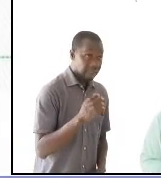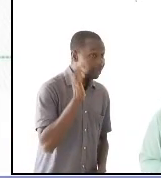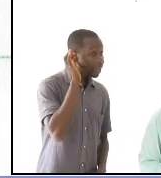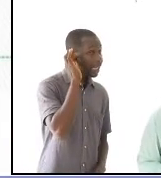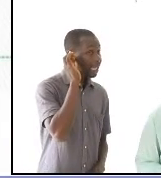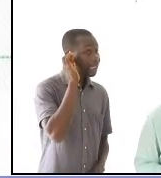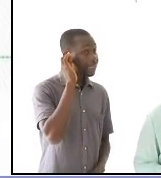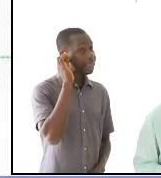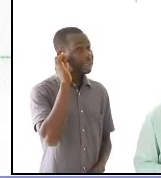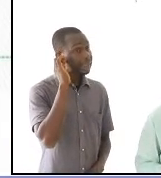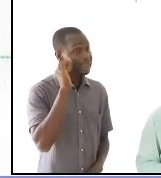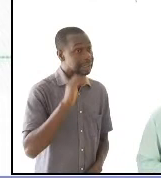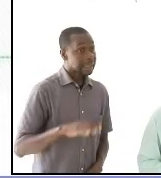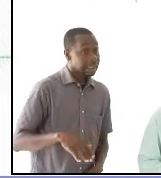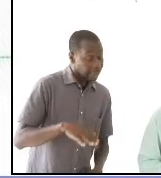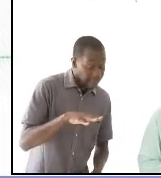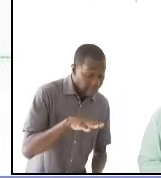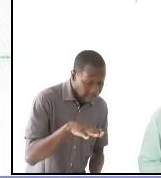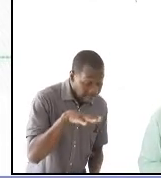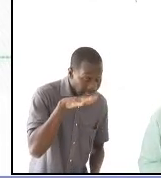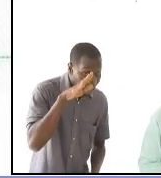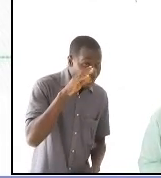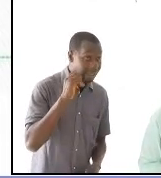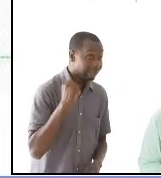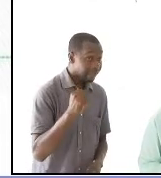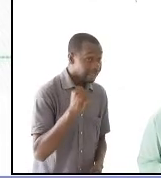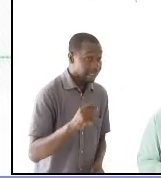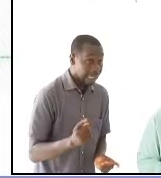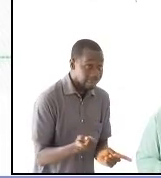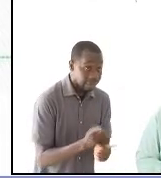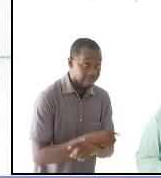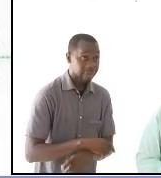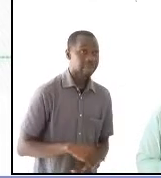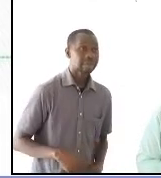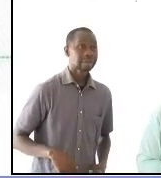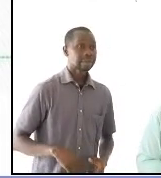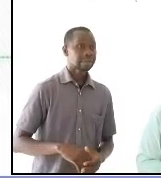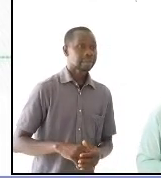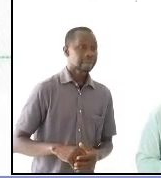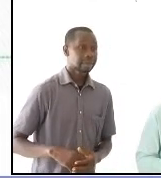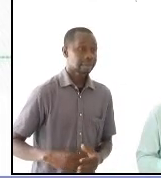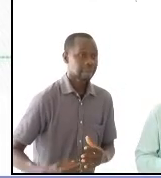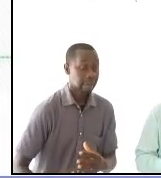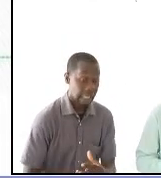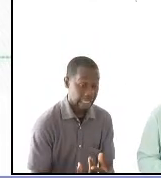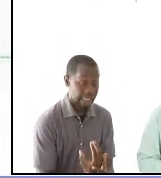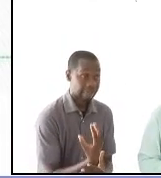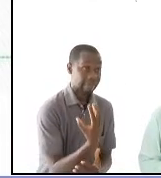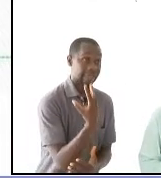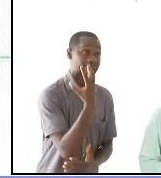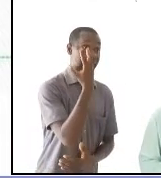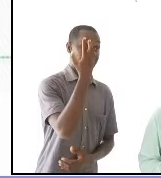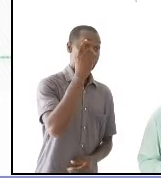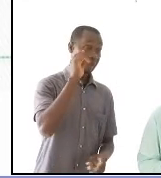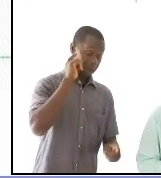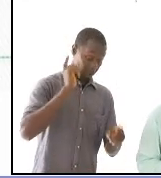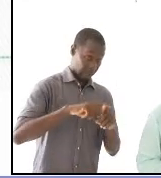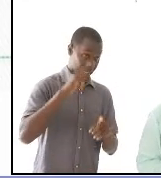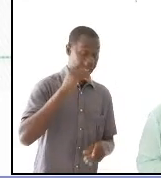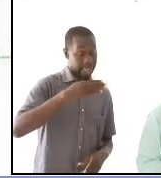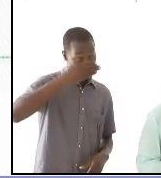girls, they have some earlier physical changes. They develop earlier than